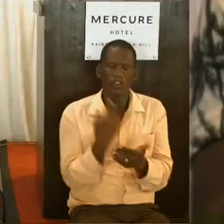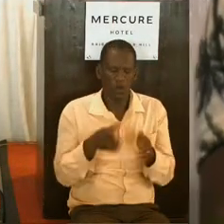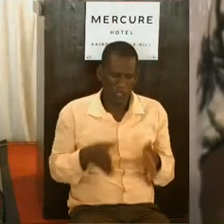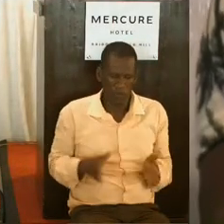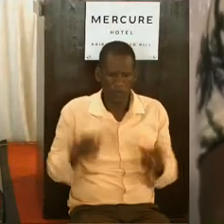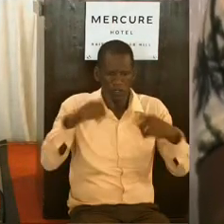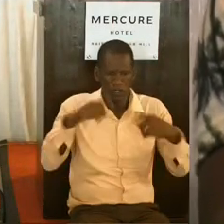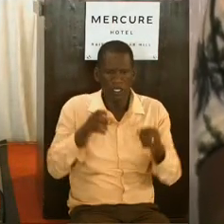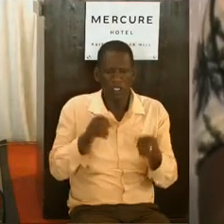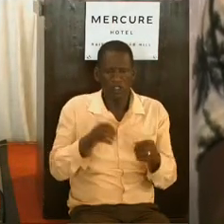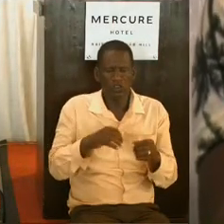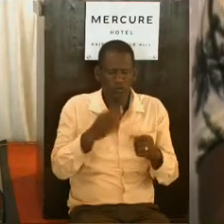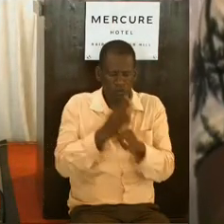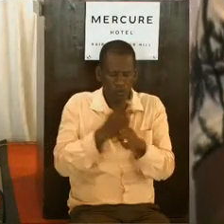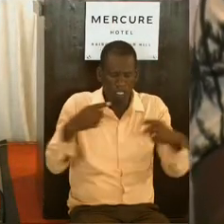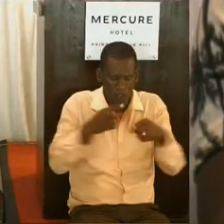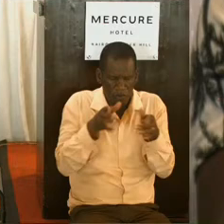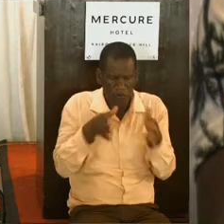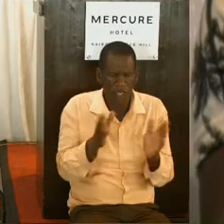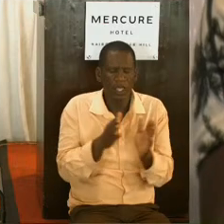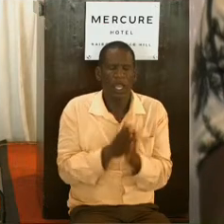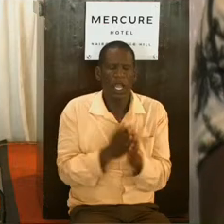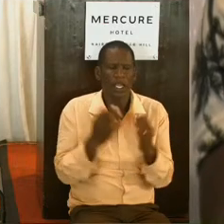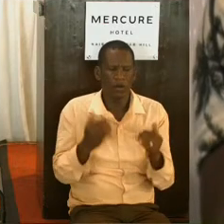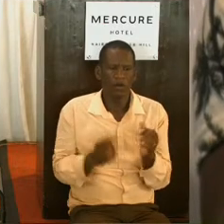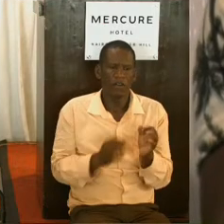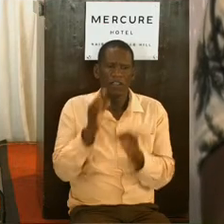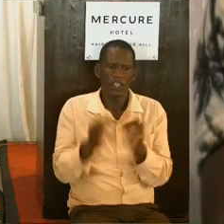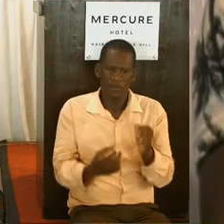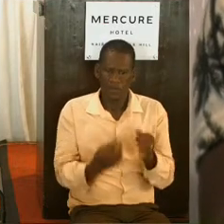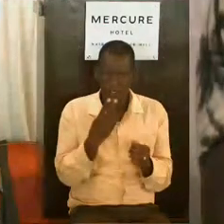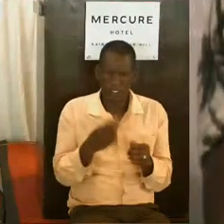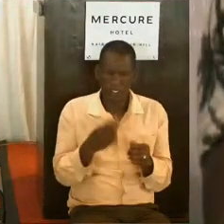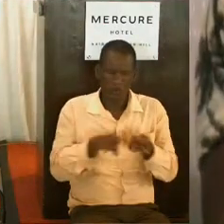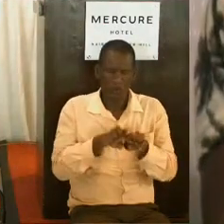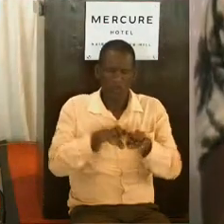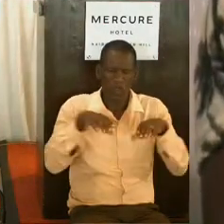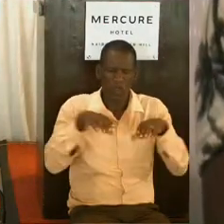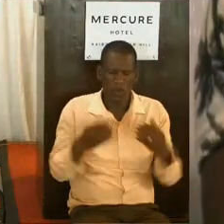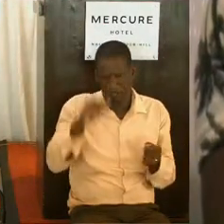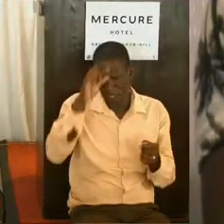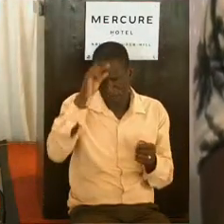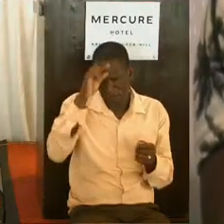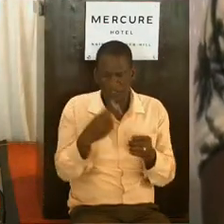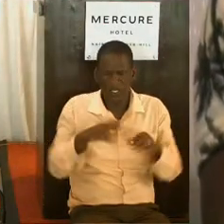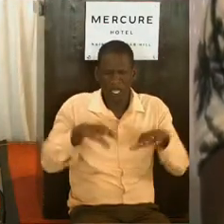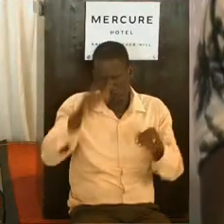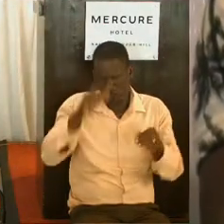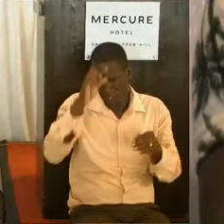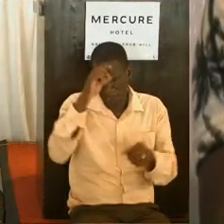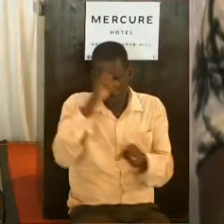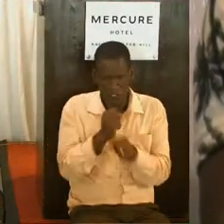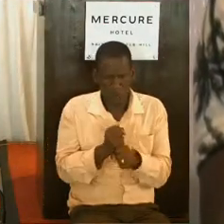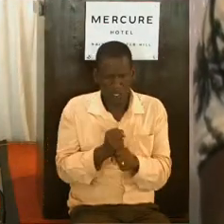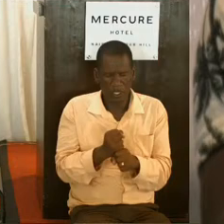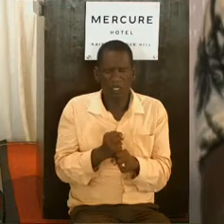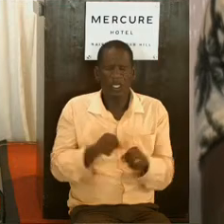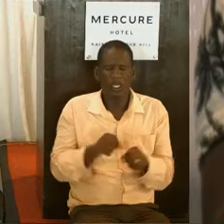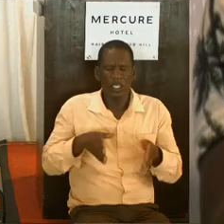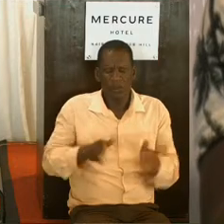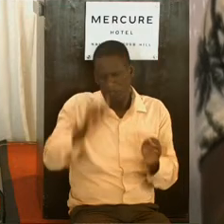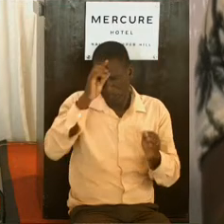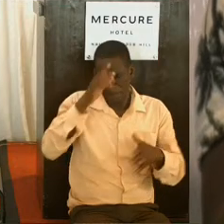is to go to the shortcut and uh if you see even how the governments are working the way they behave